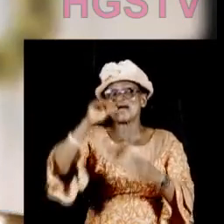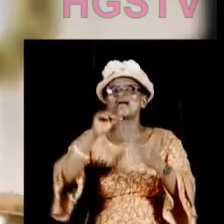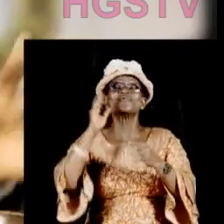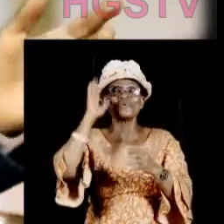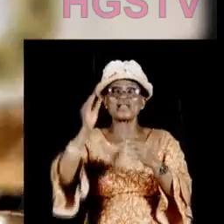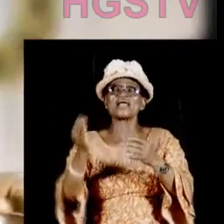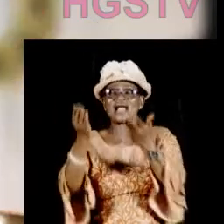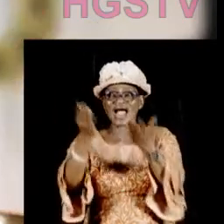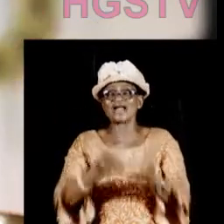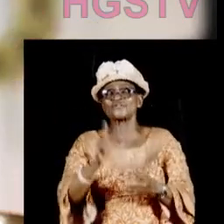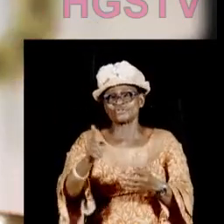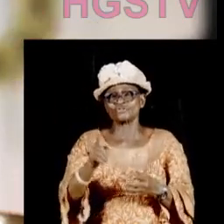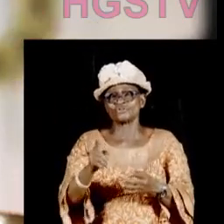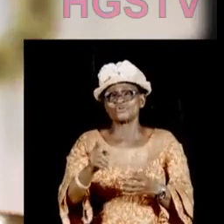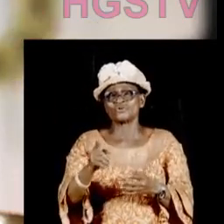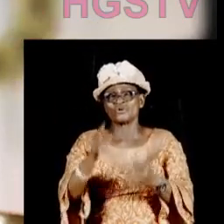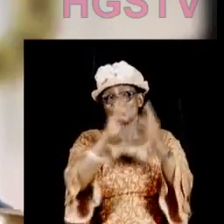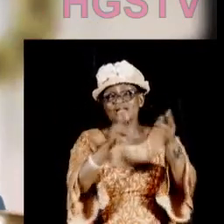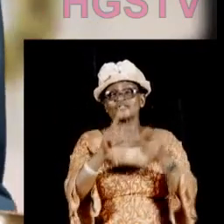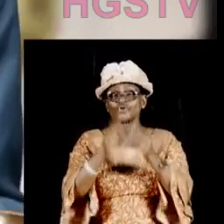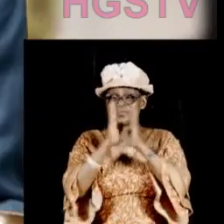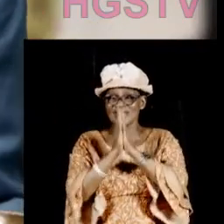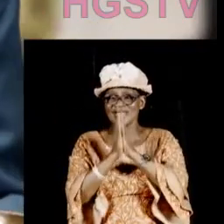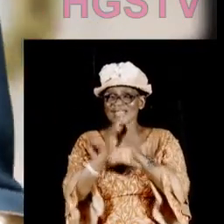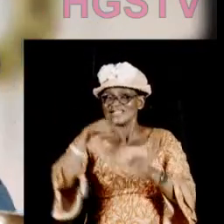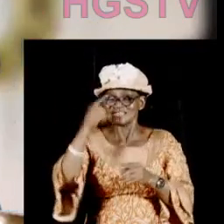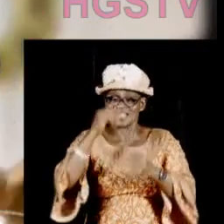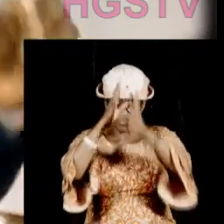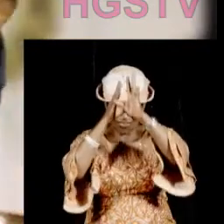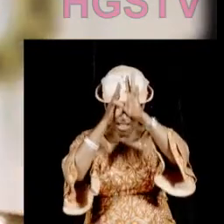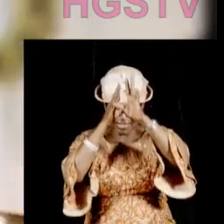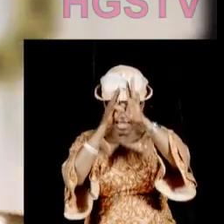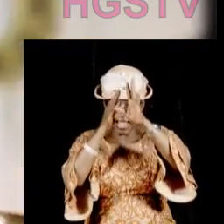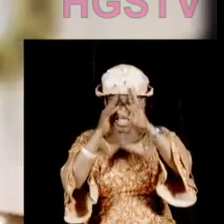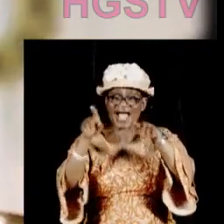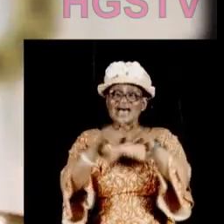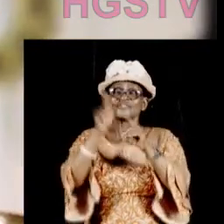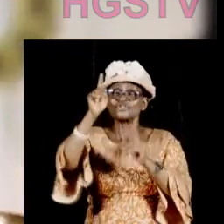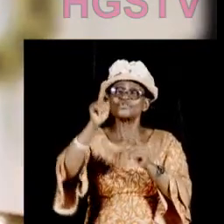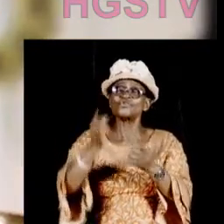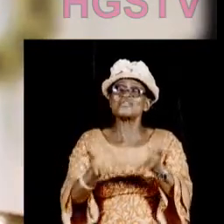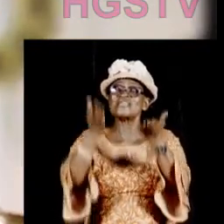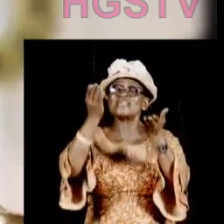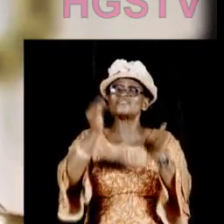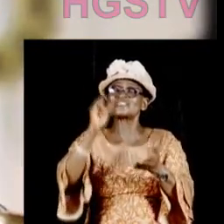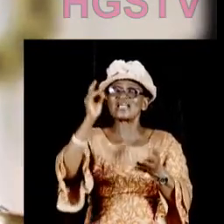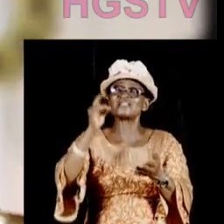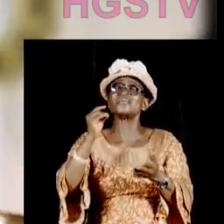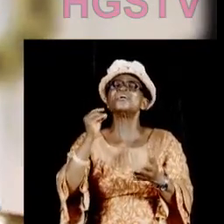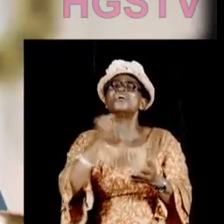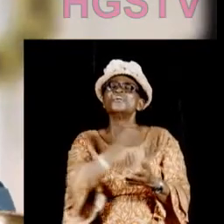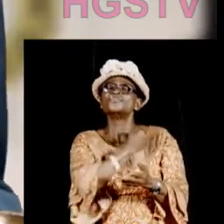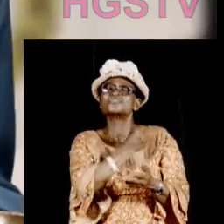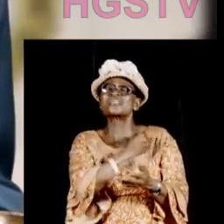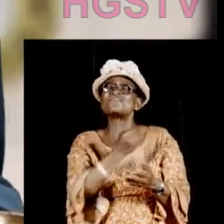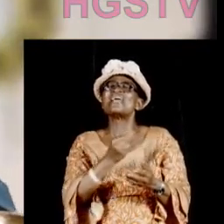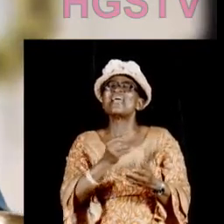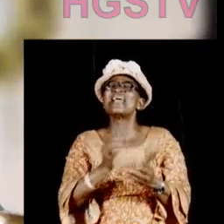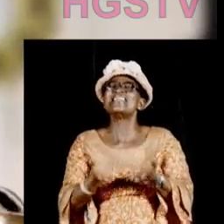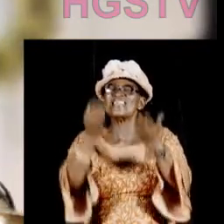name. Amen. Are you ready to pray again? Say, Father, as you lifted Joseph, lift me beyond my vision in Jesus'